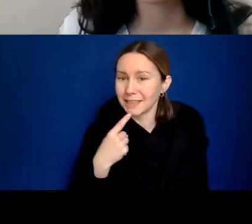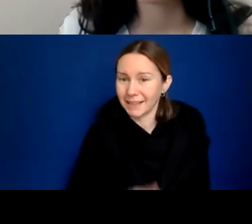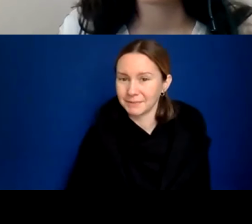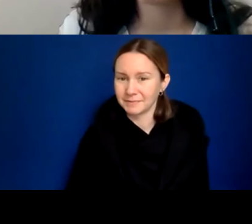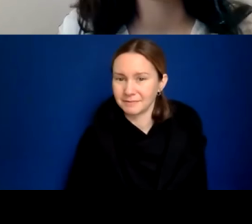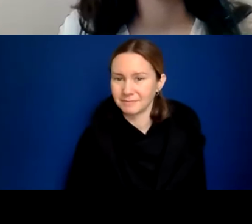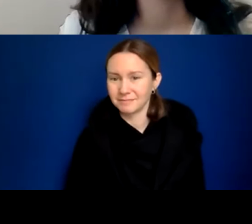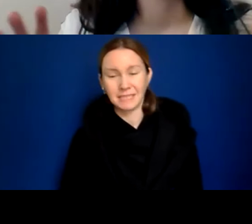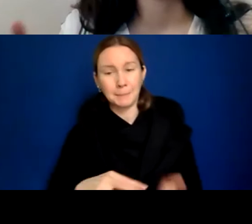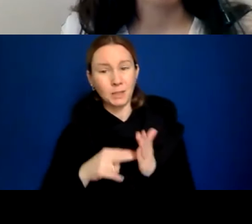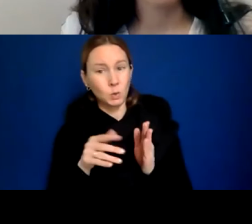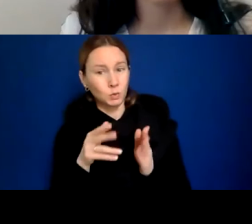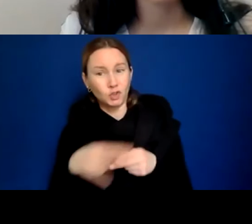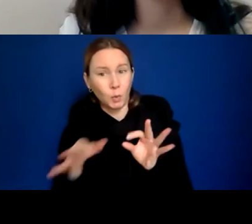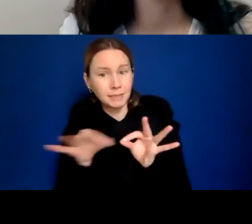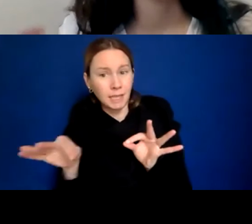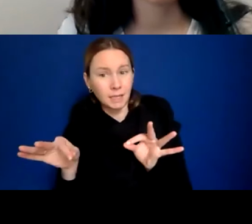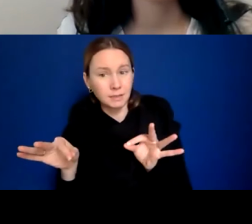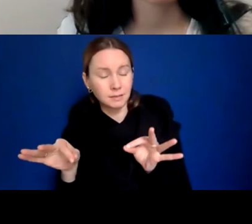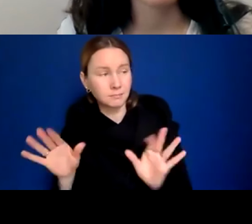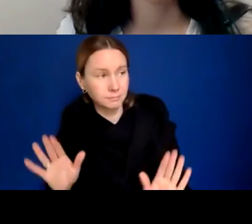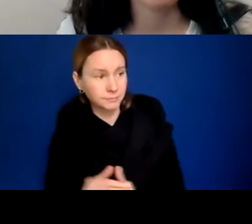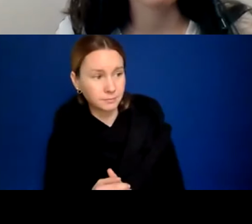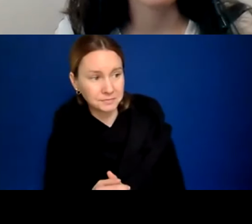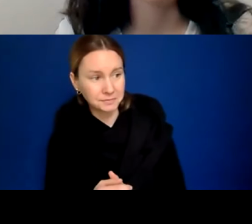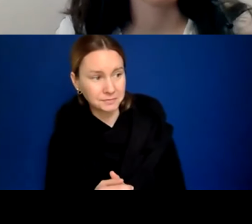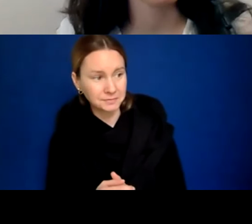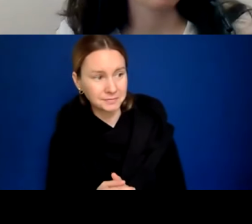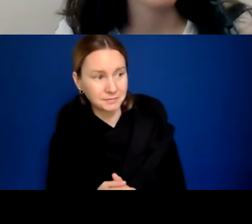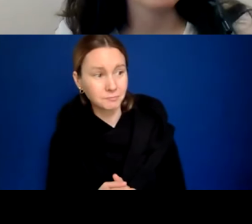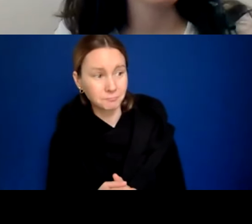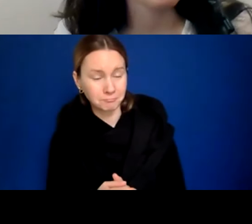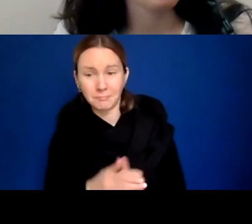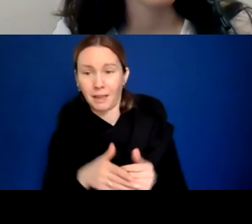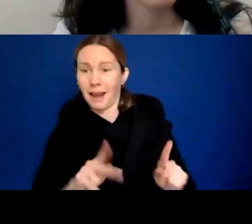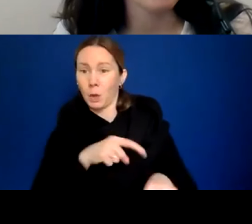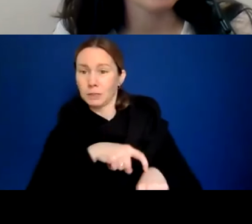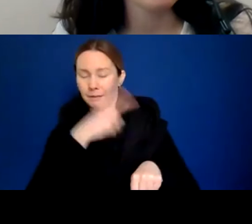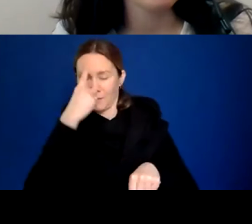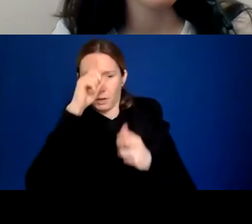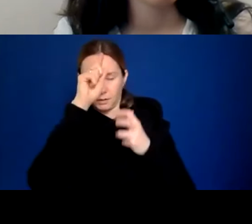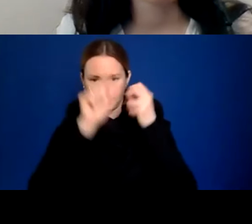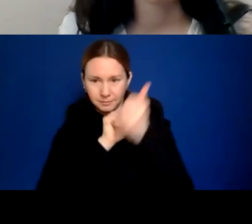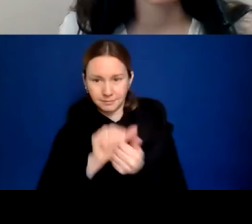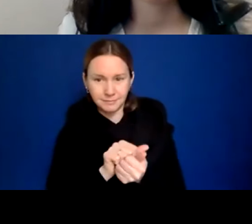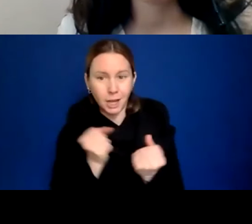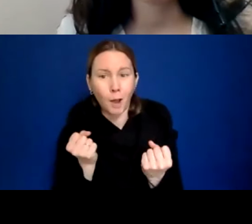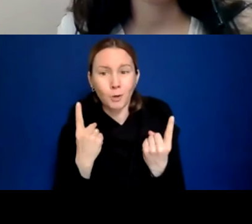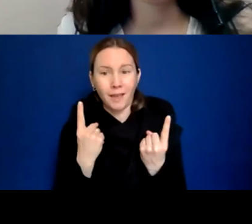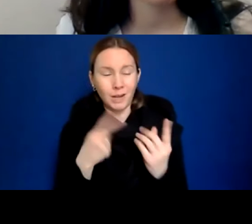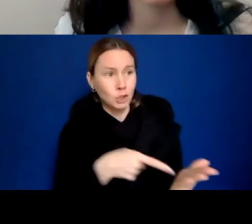short sentence, pause, give them time to comprehend and show that they do understand